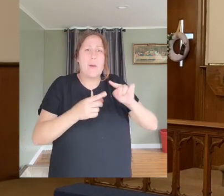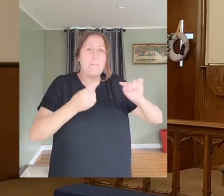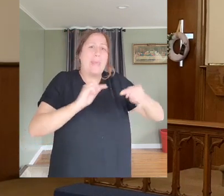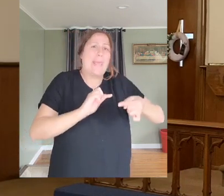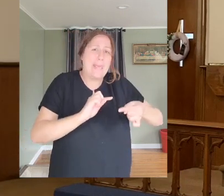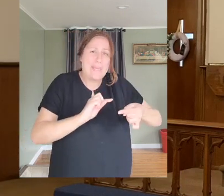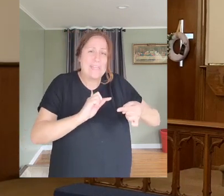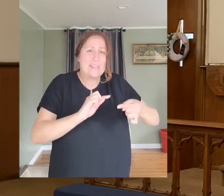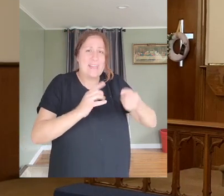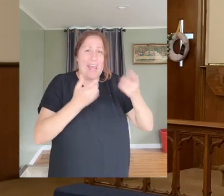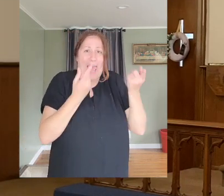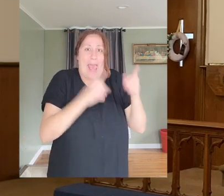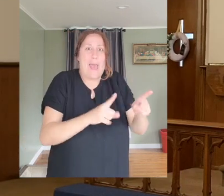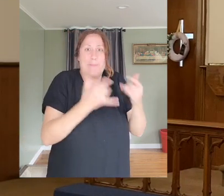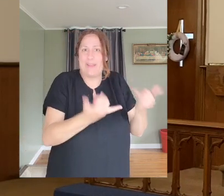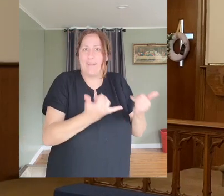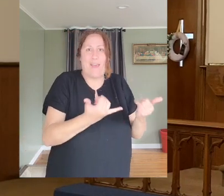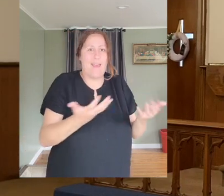now.